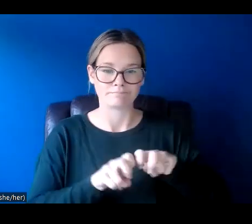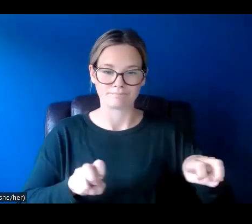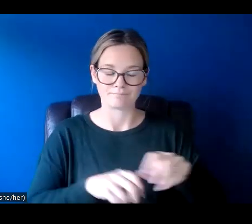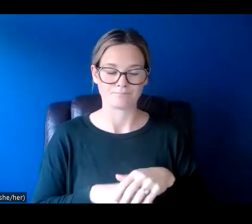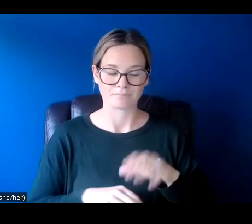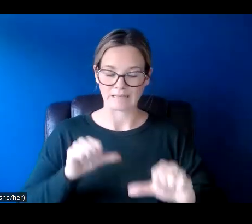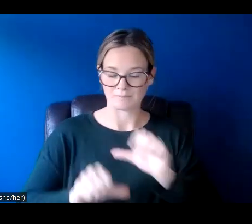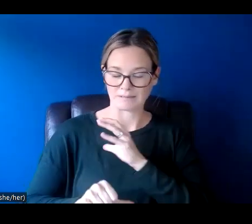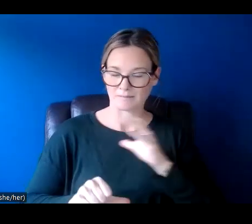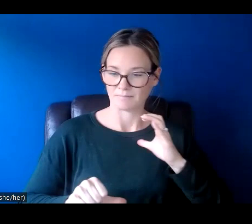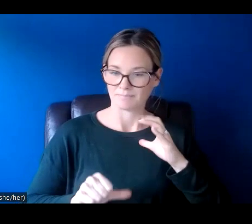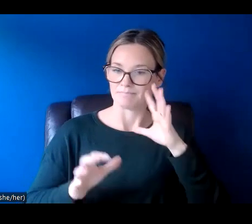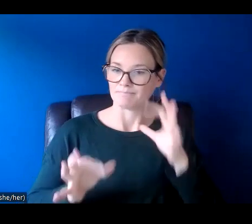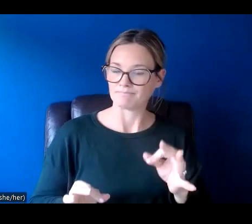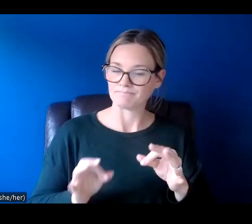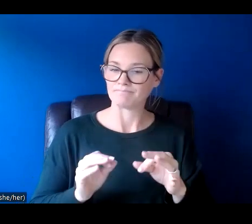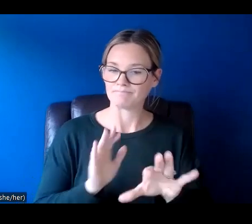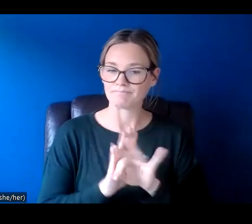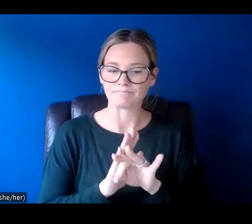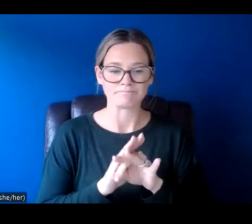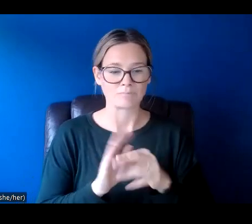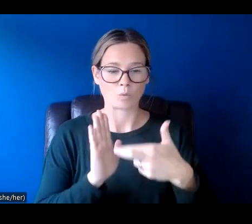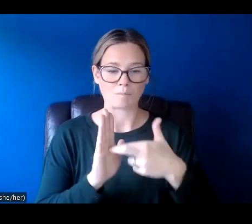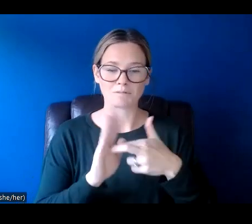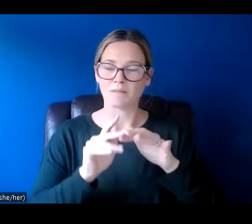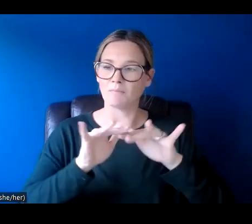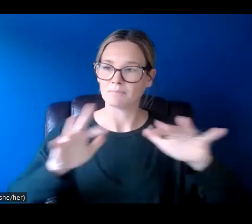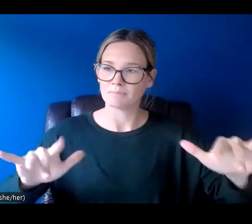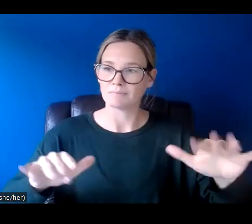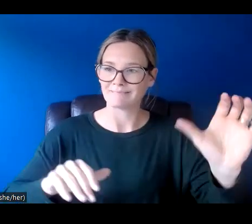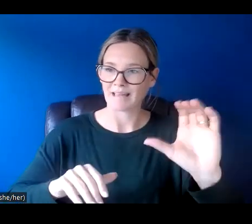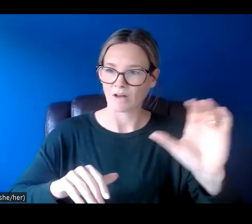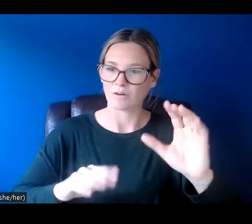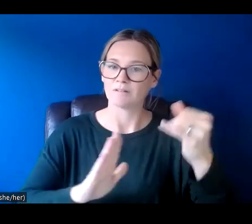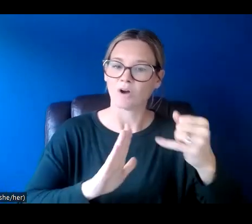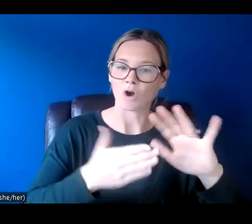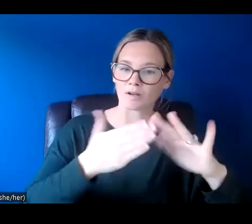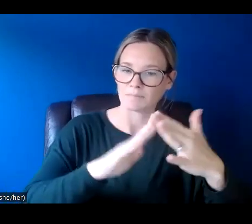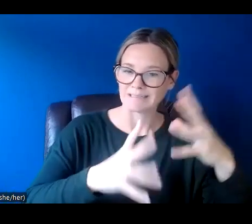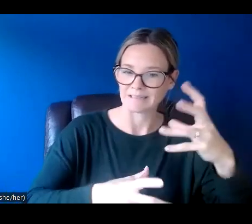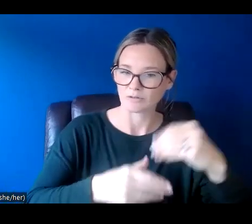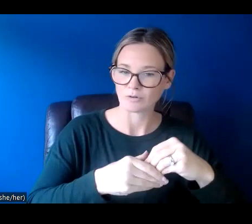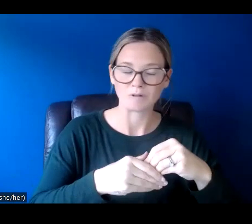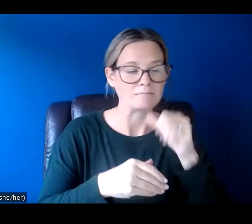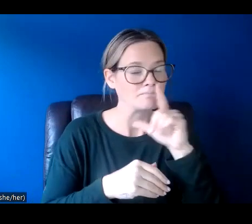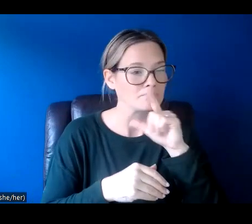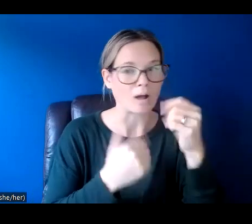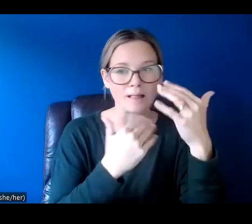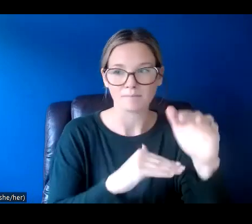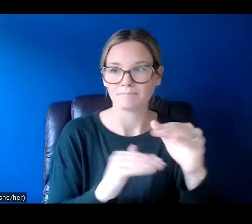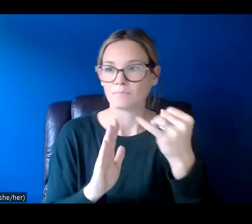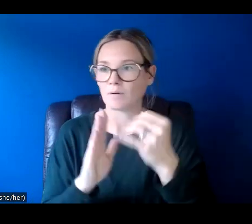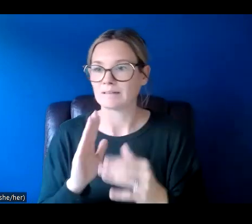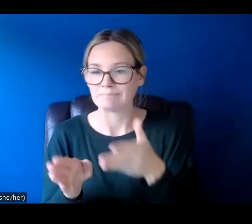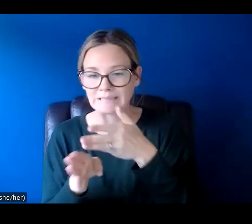chosen to represent the broad diversity of Calgary and its artistic communities, including but not limited to artistic